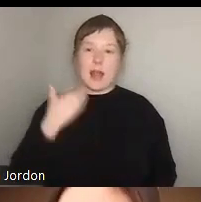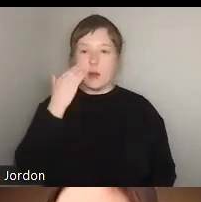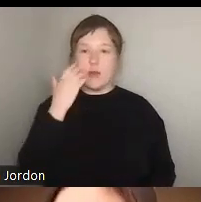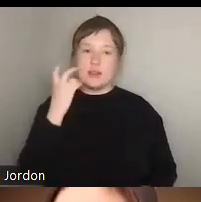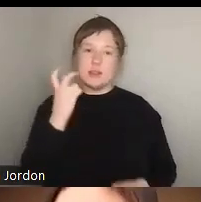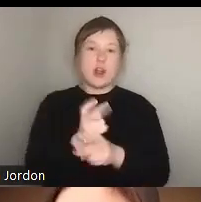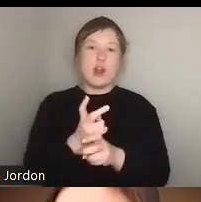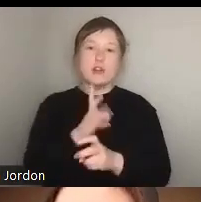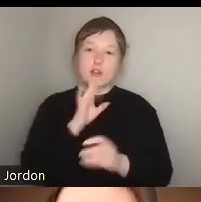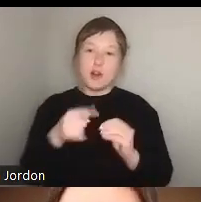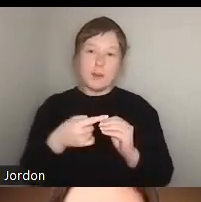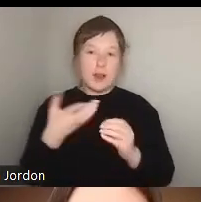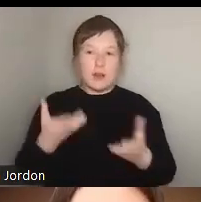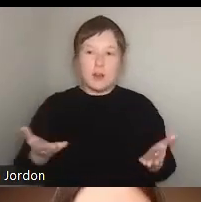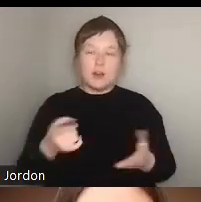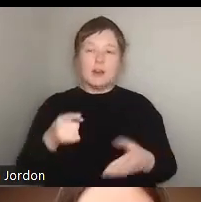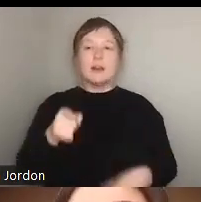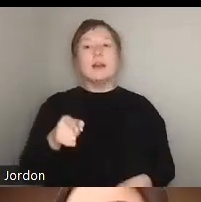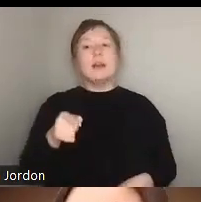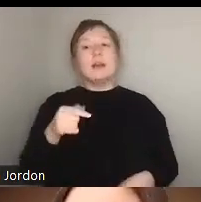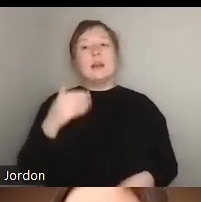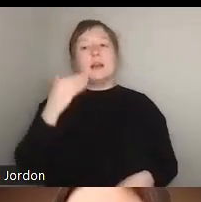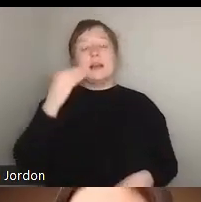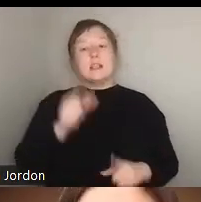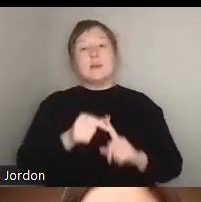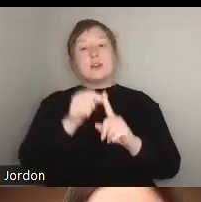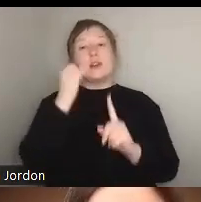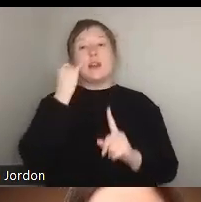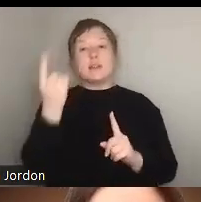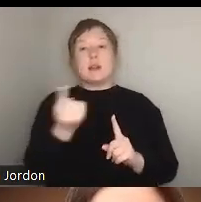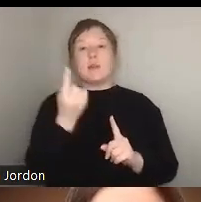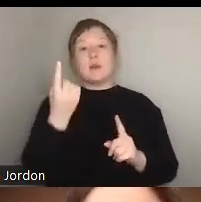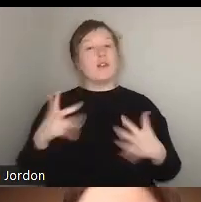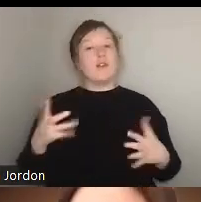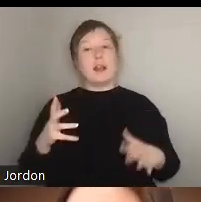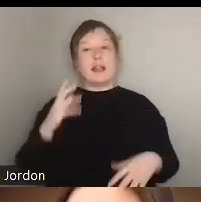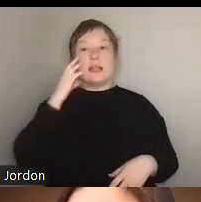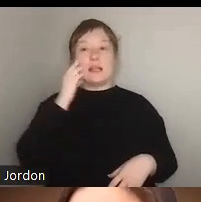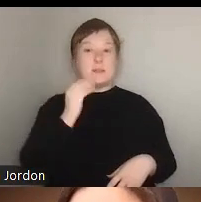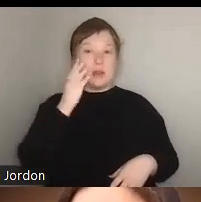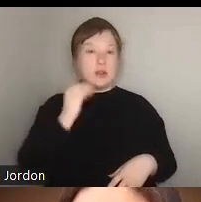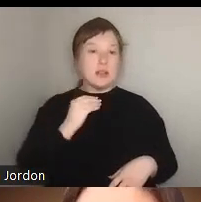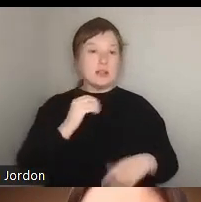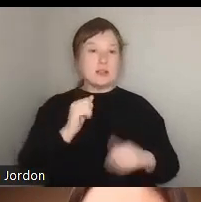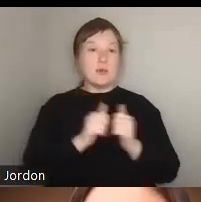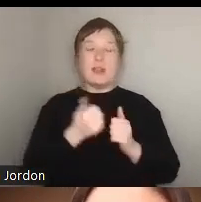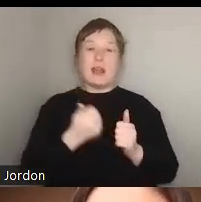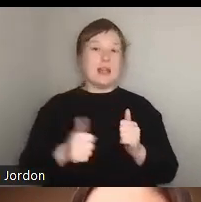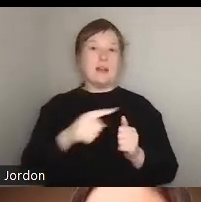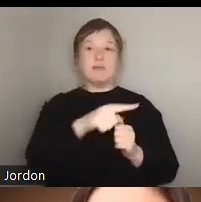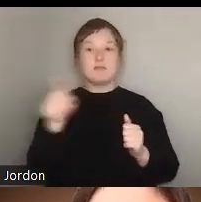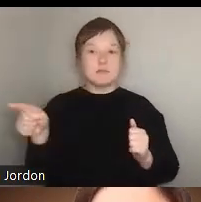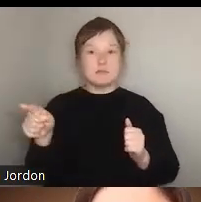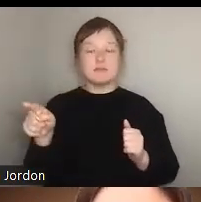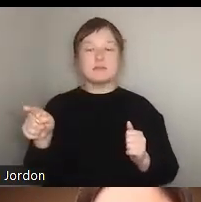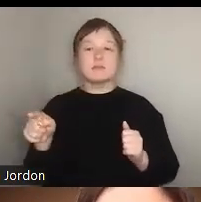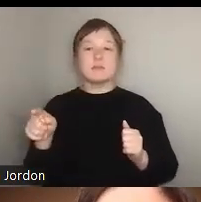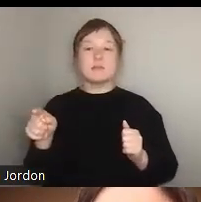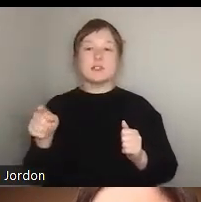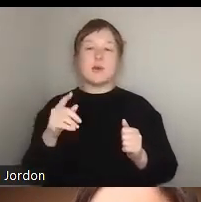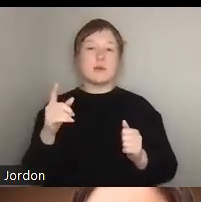difficult things to talk about in here, especially if someone has had, experience with any of these things.